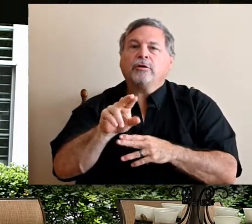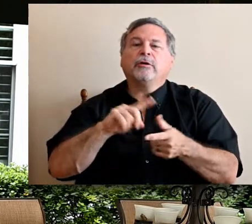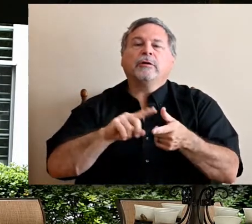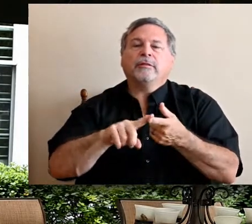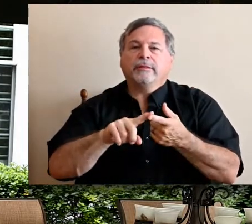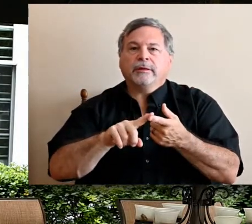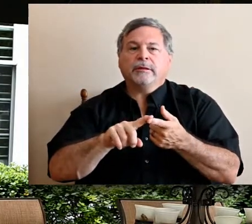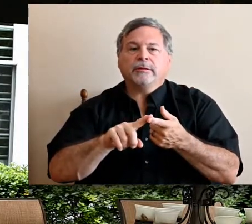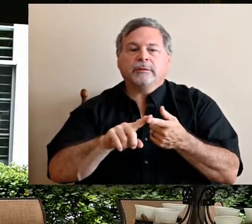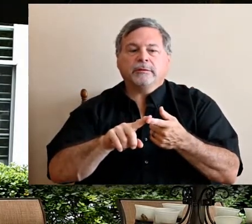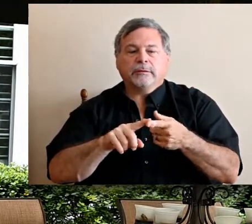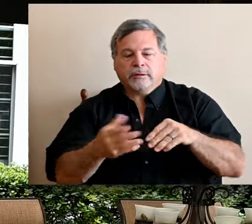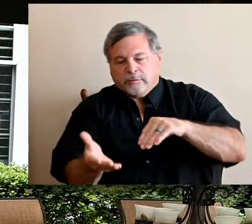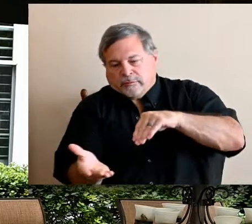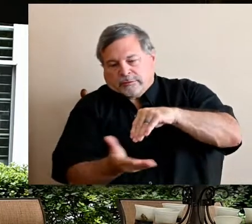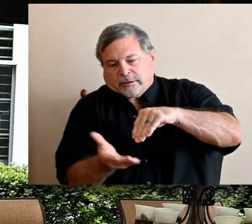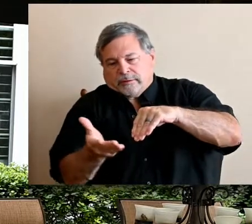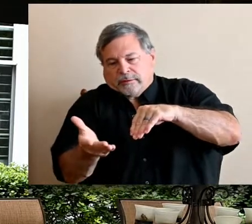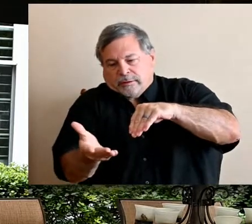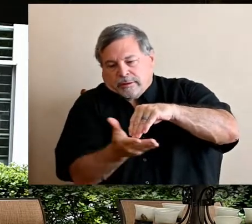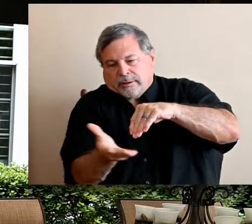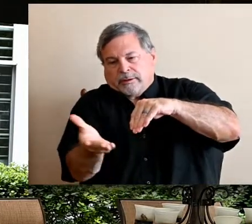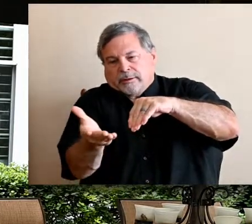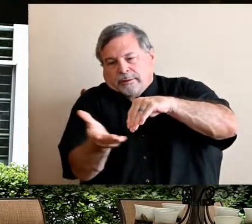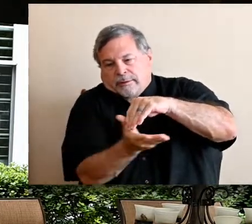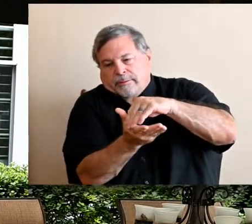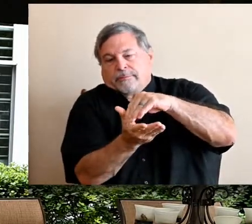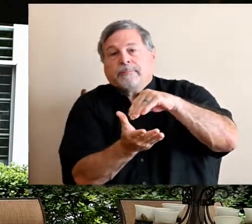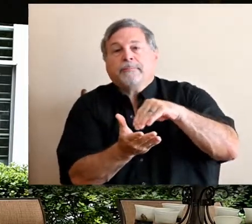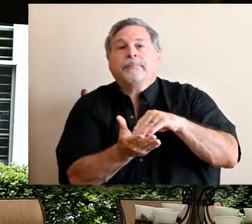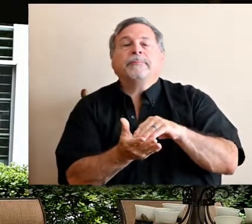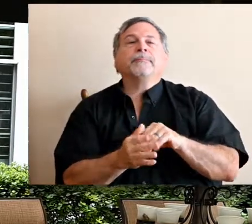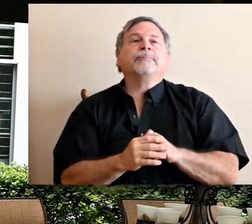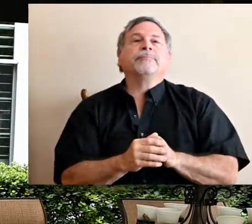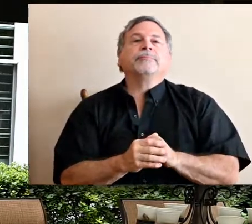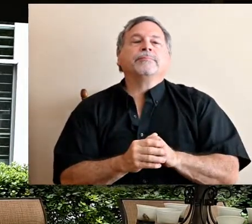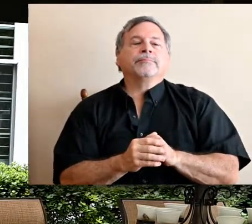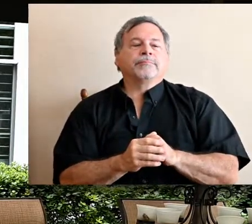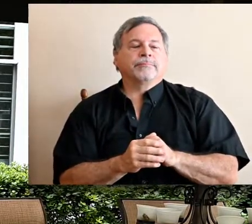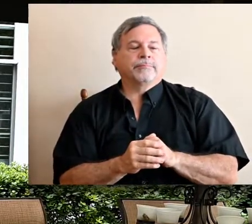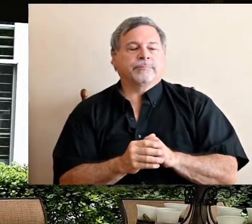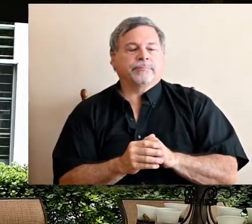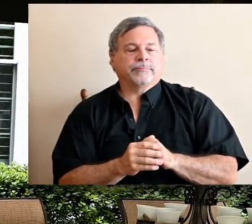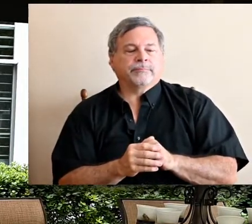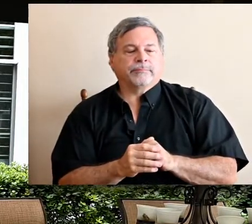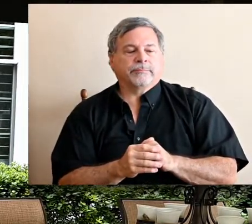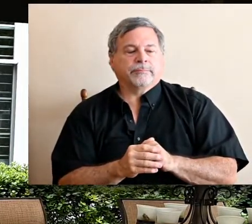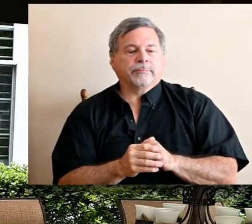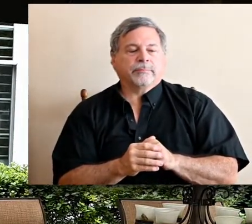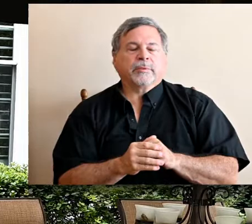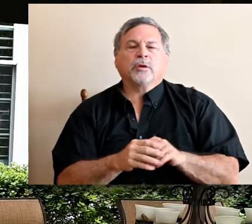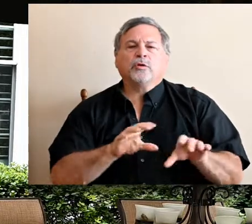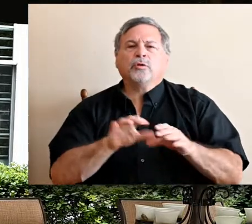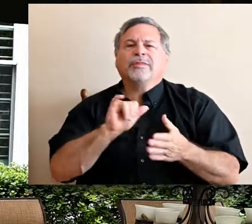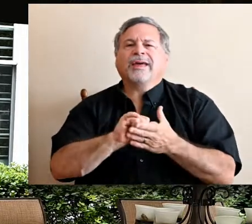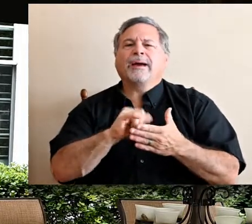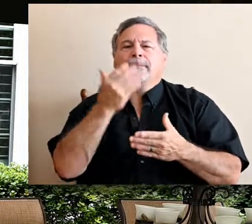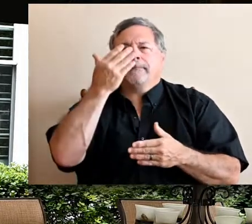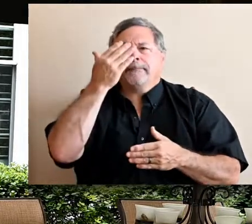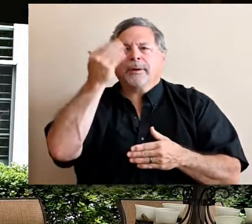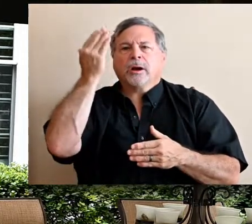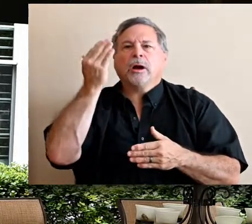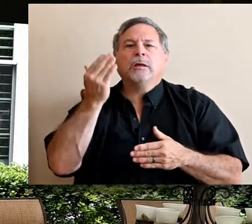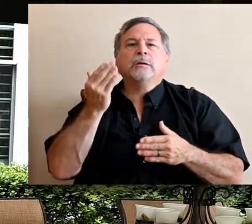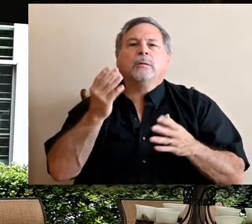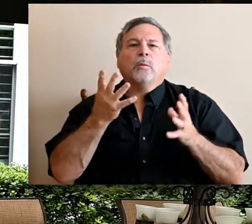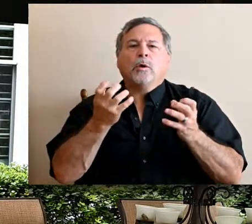We're going to take and do a horizontal slice here, horizontal slice there. Now we're doing this because we're going